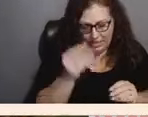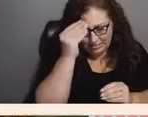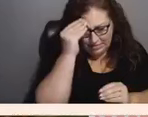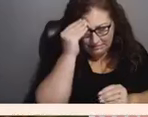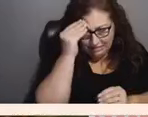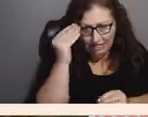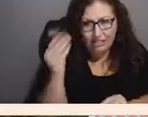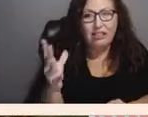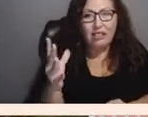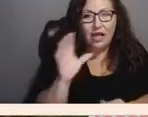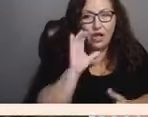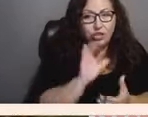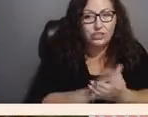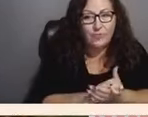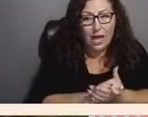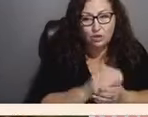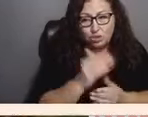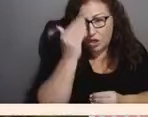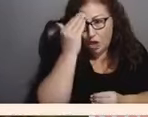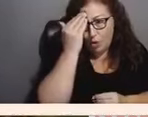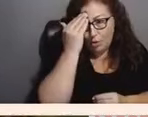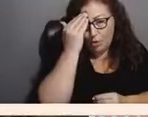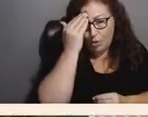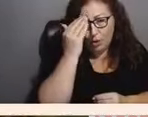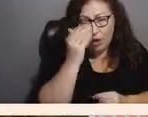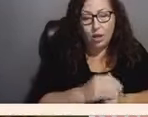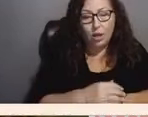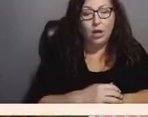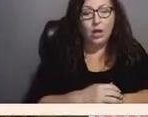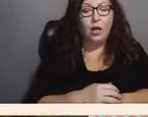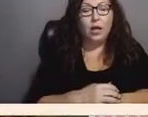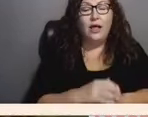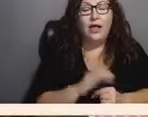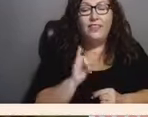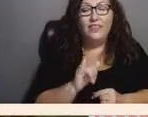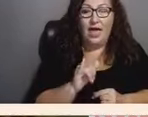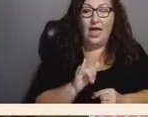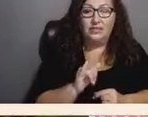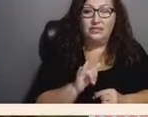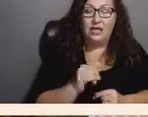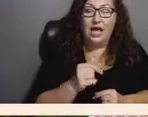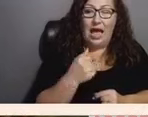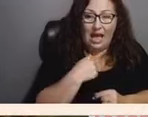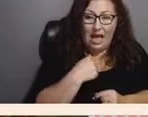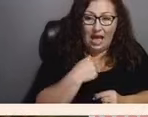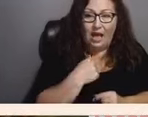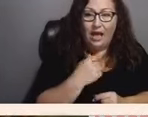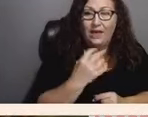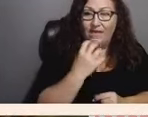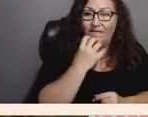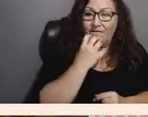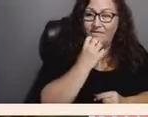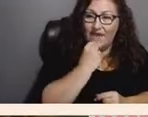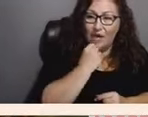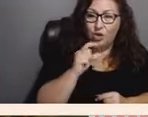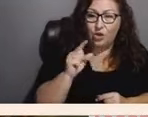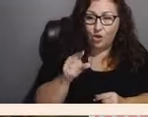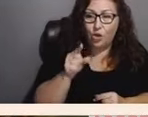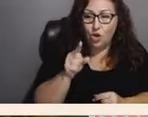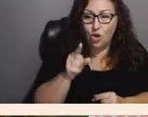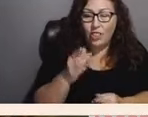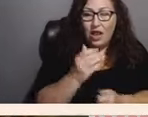your spouse to know that you are the love of